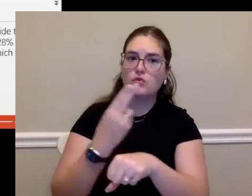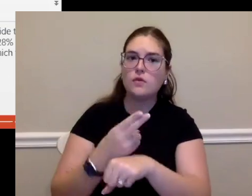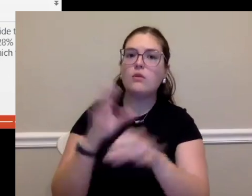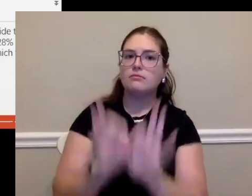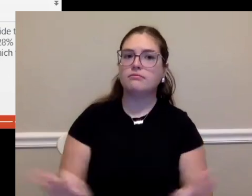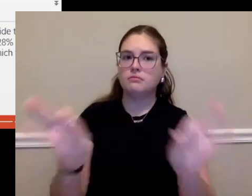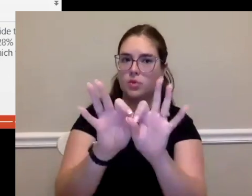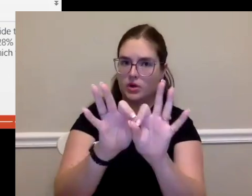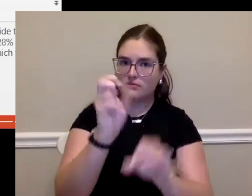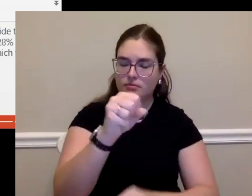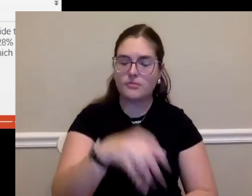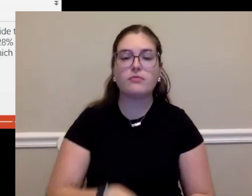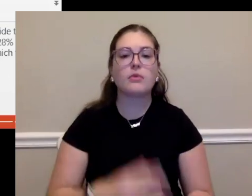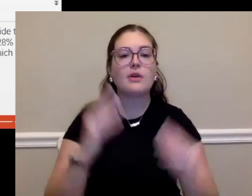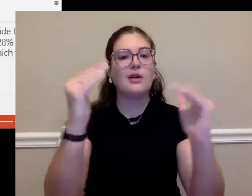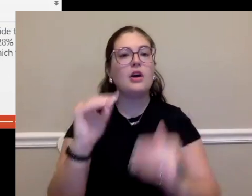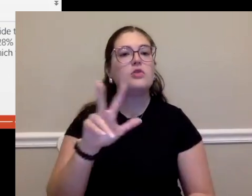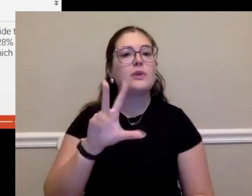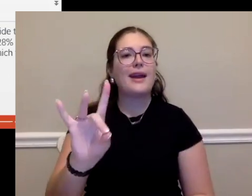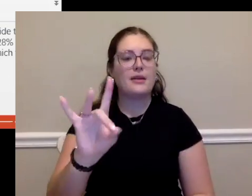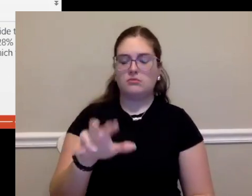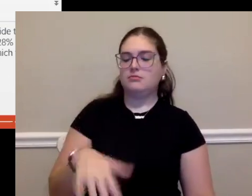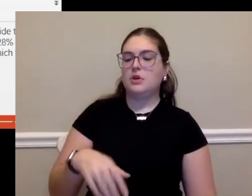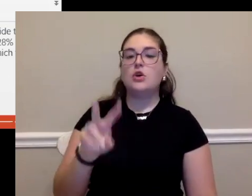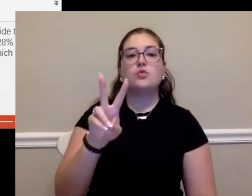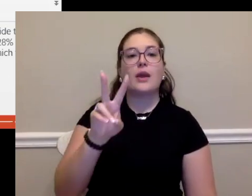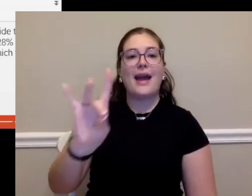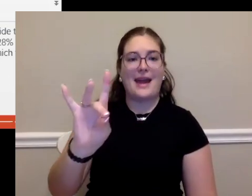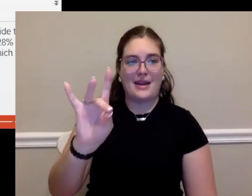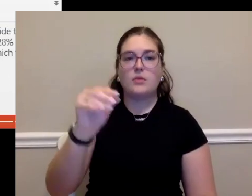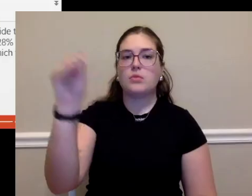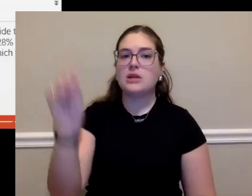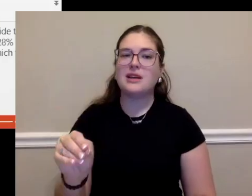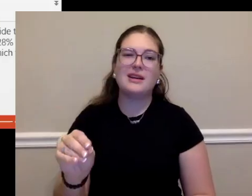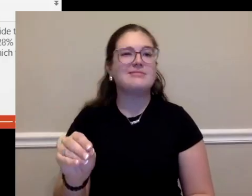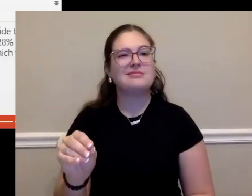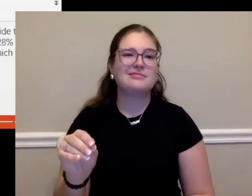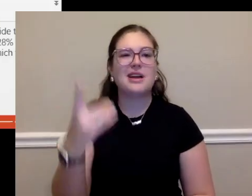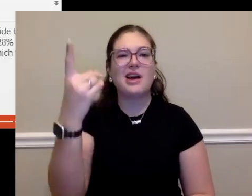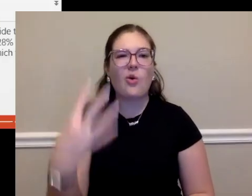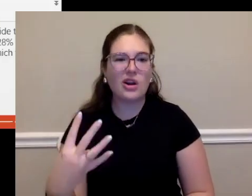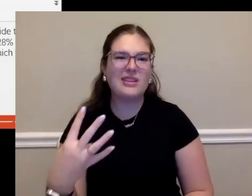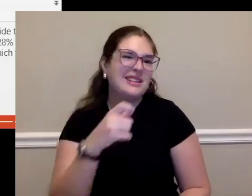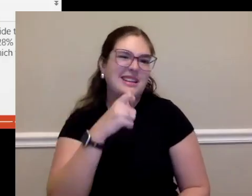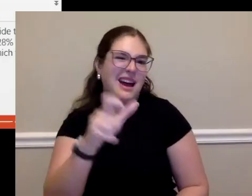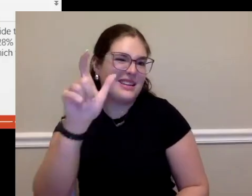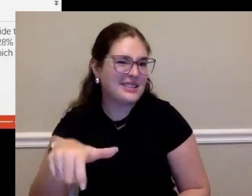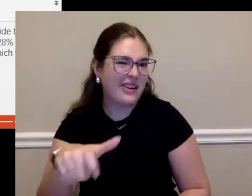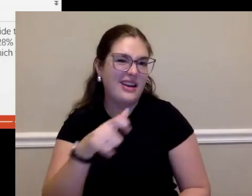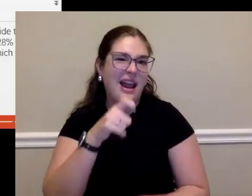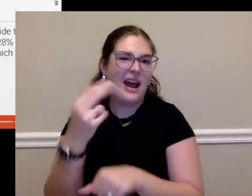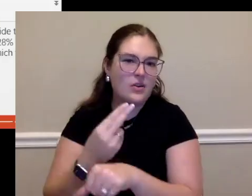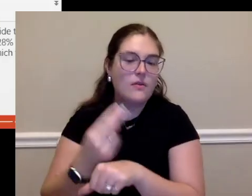more than a quarter, 28%, feel these terms are unnecessary and not useful. So, in